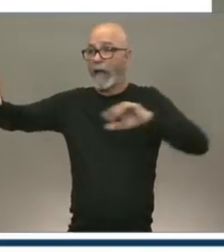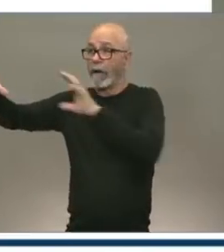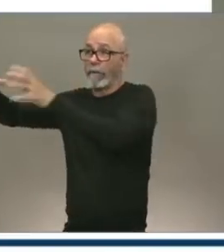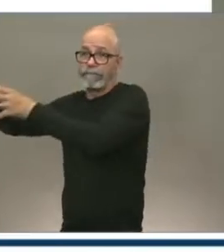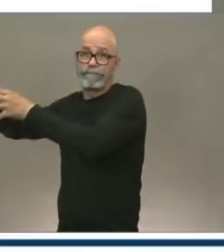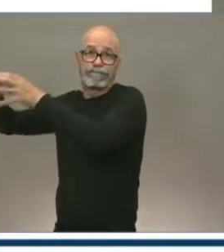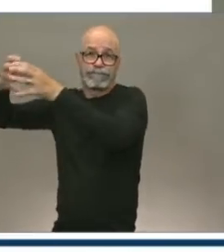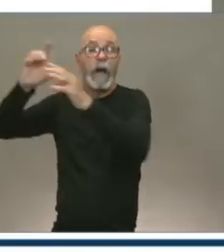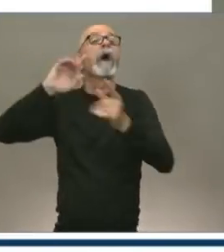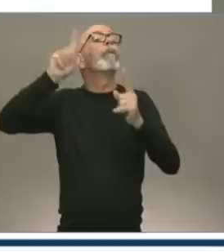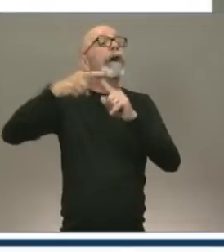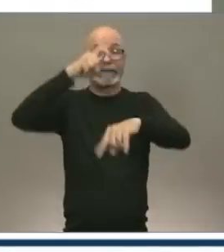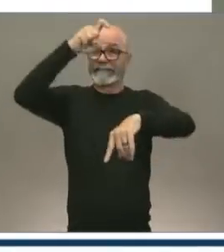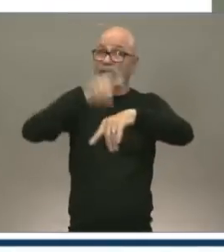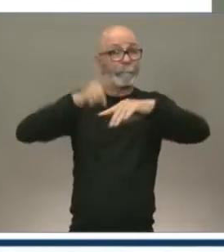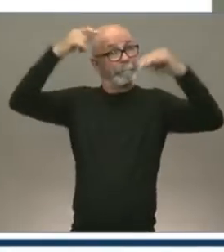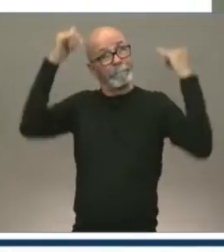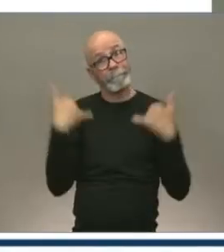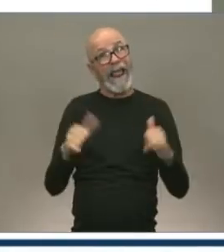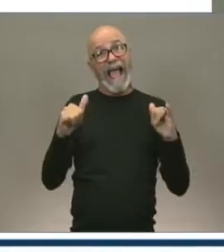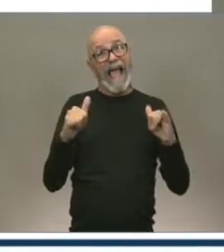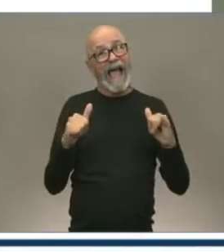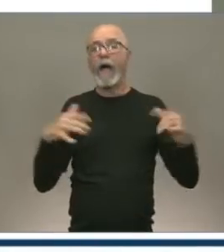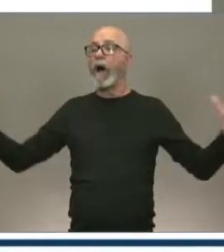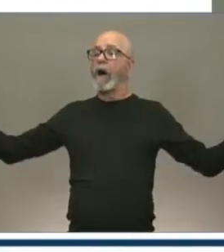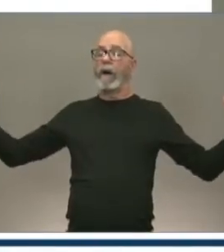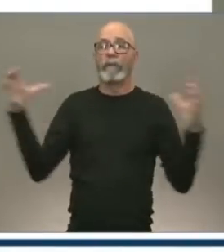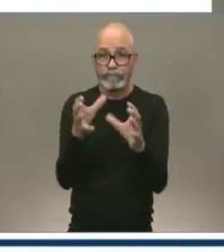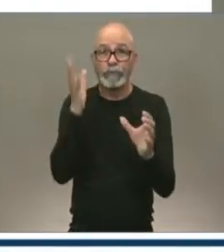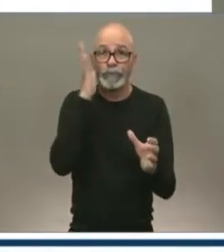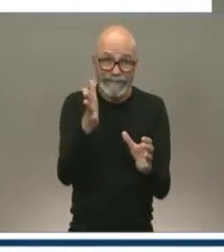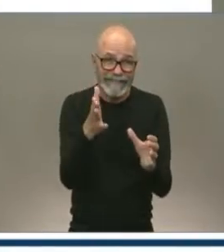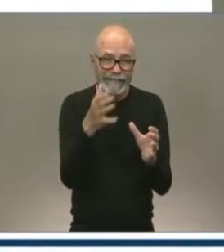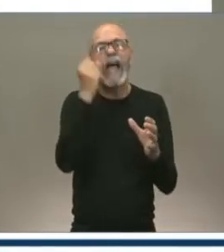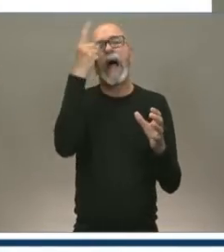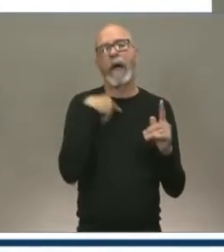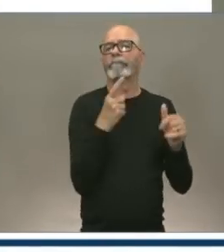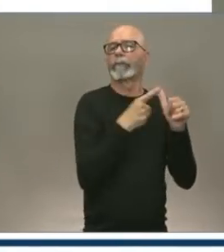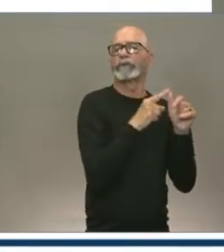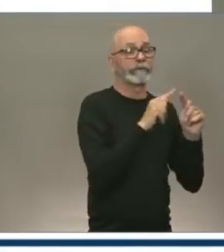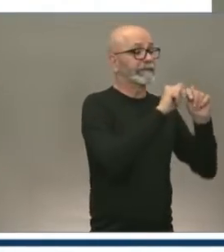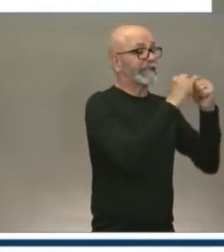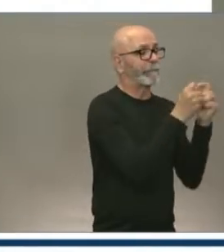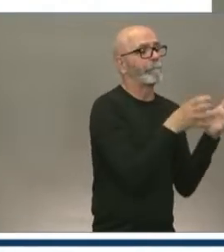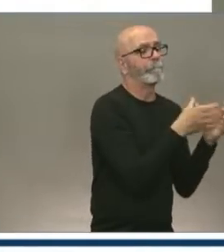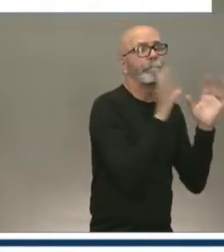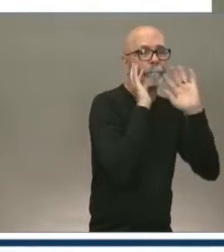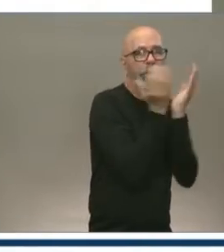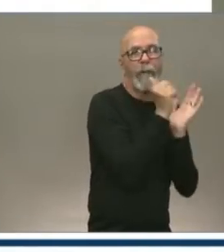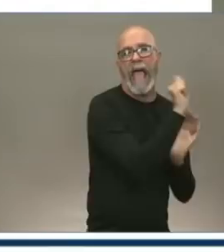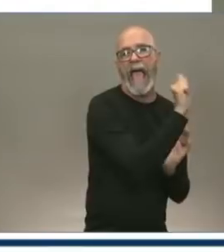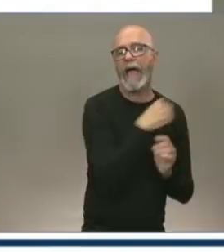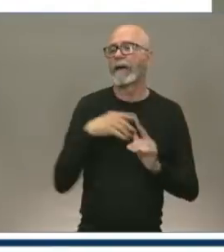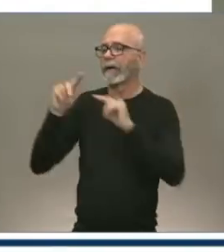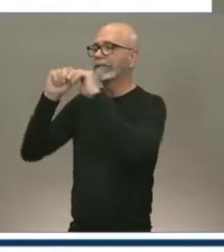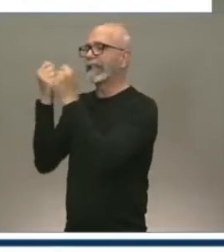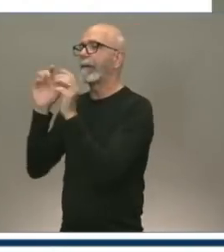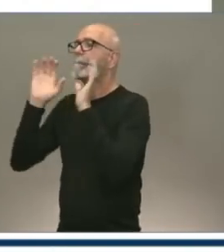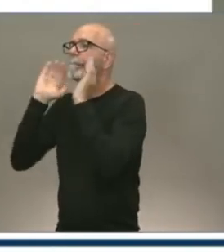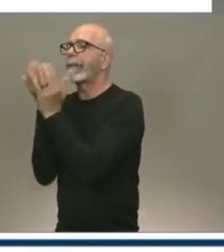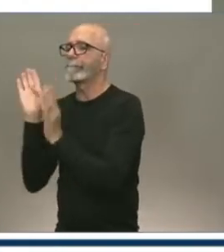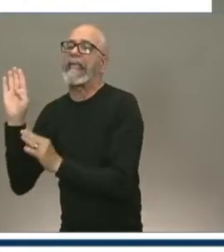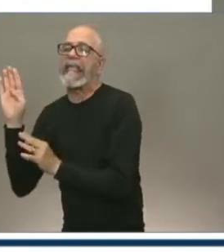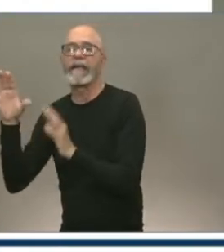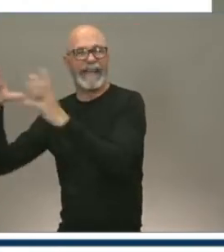They remain within their team bubble, if you will, even if they're once they're past the quarantine period. Certainly everything we've